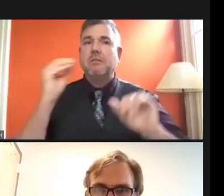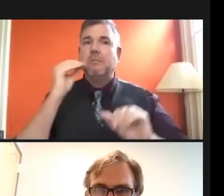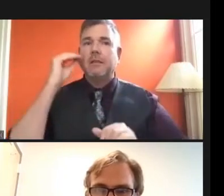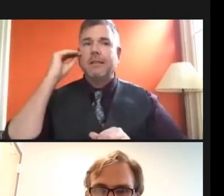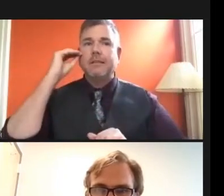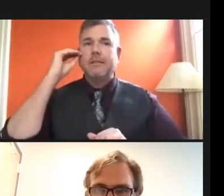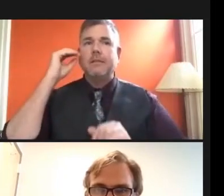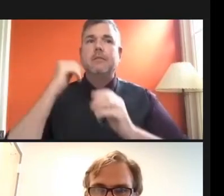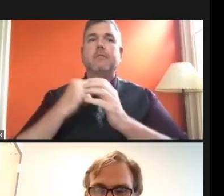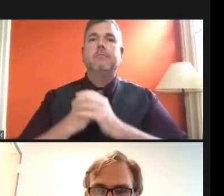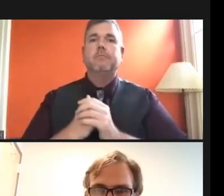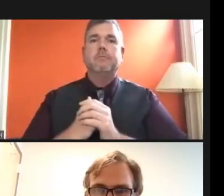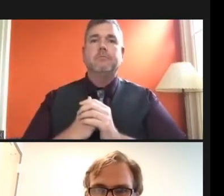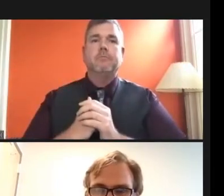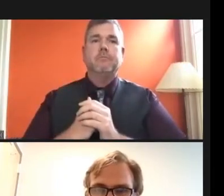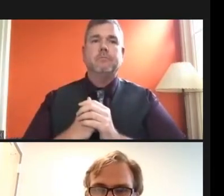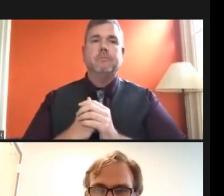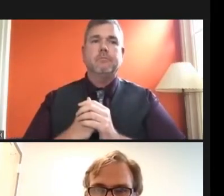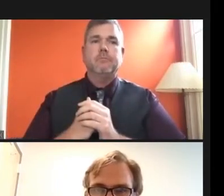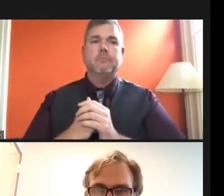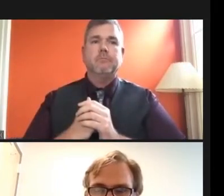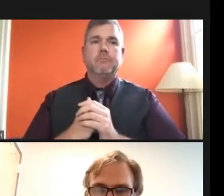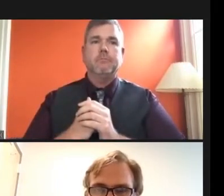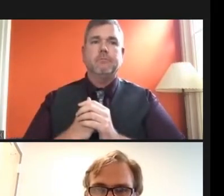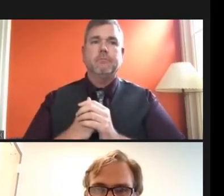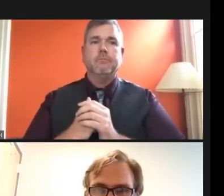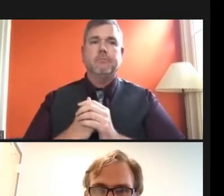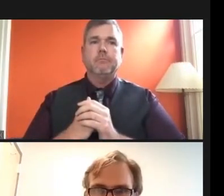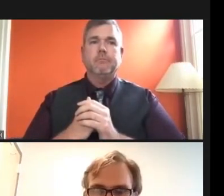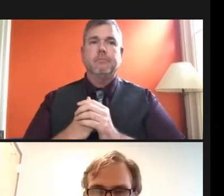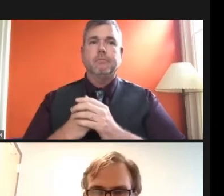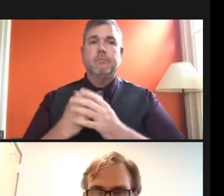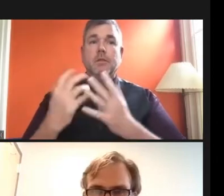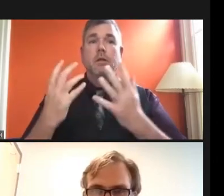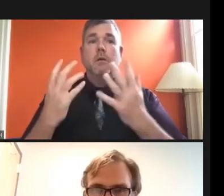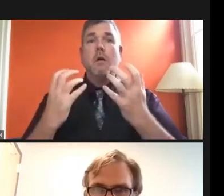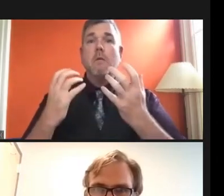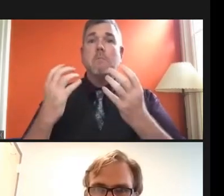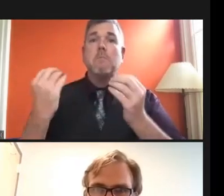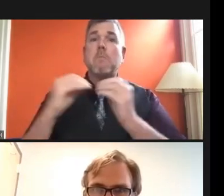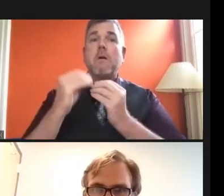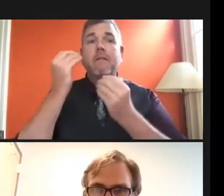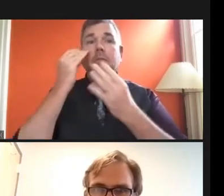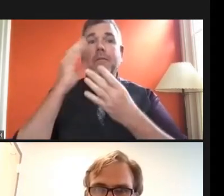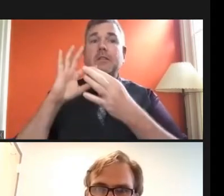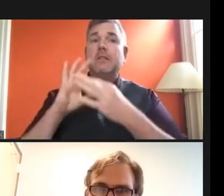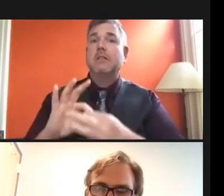latest information about COVID-19 activity in Marin by visiting